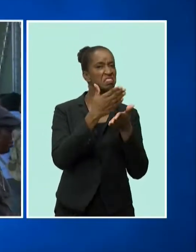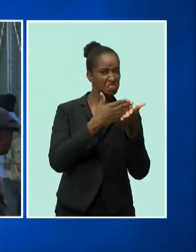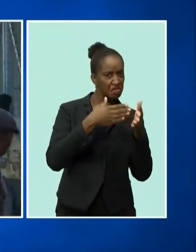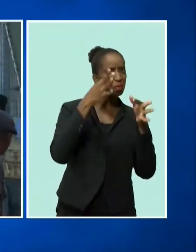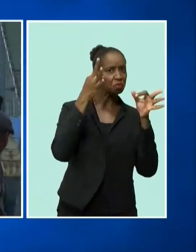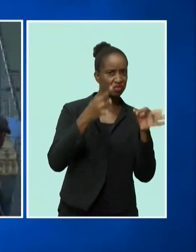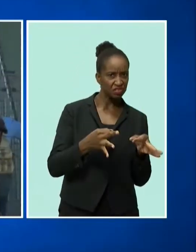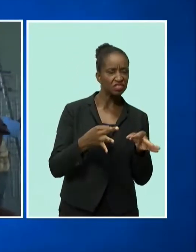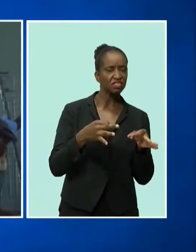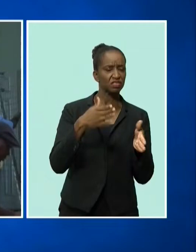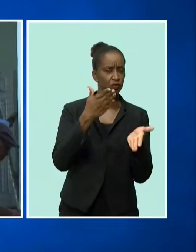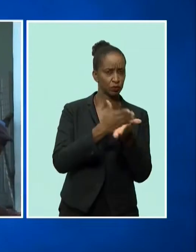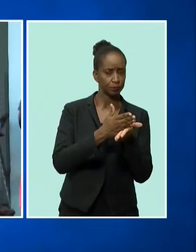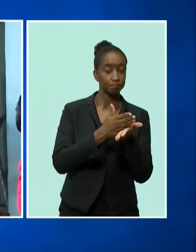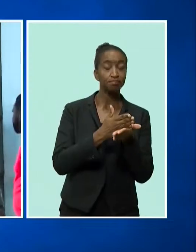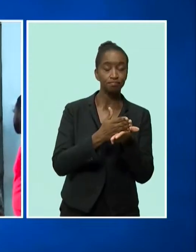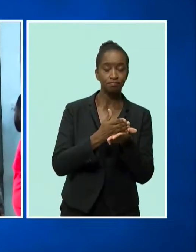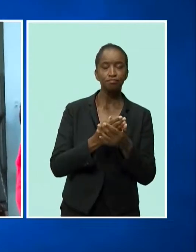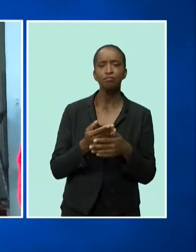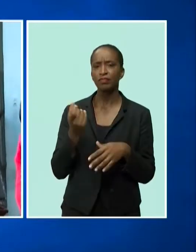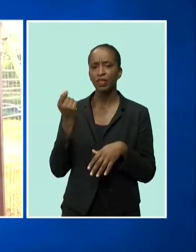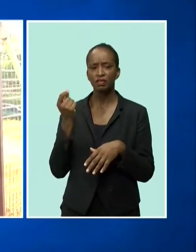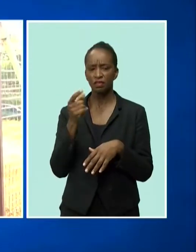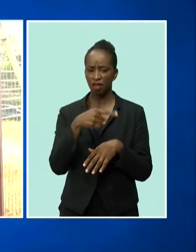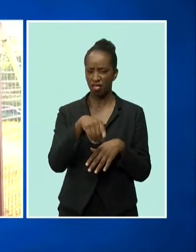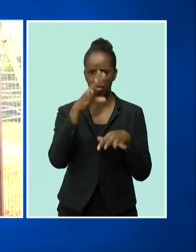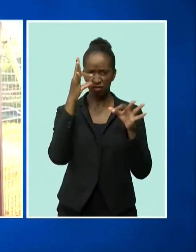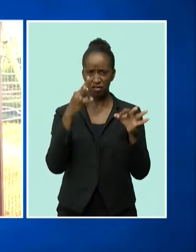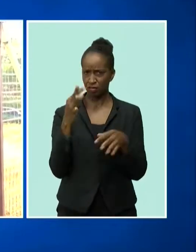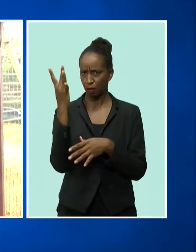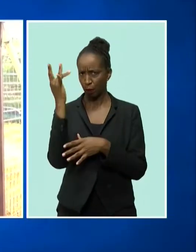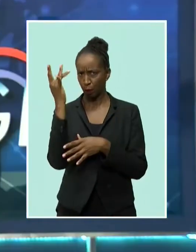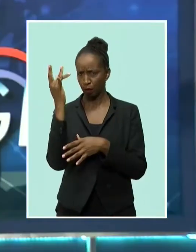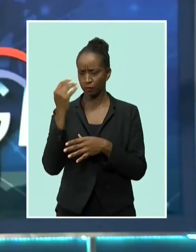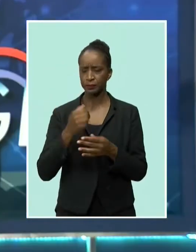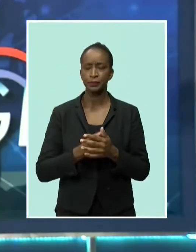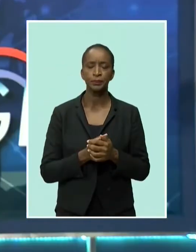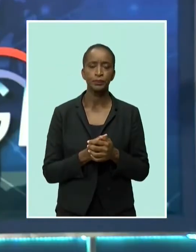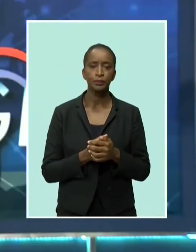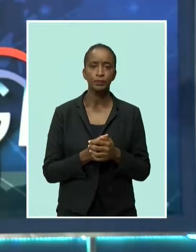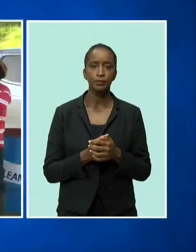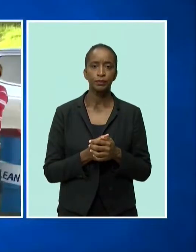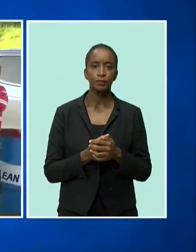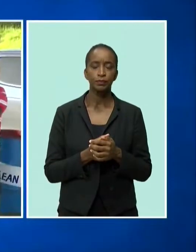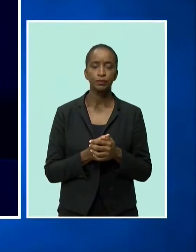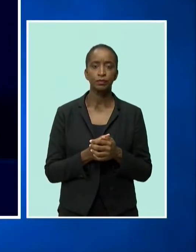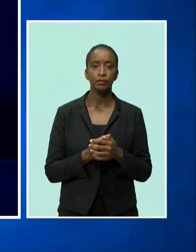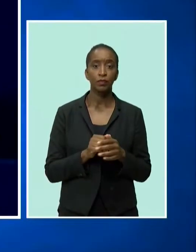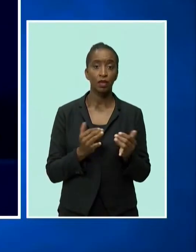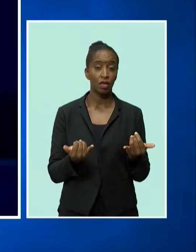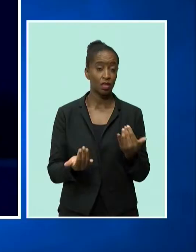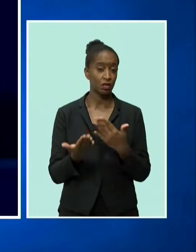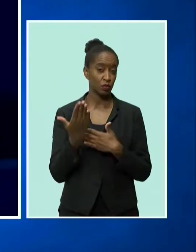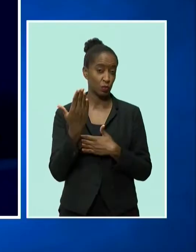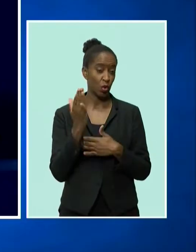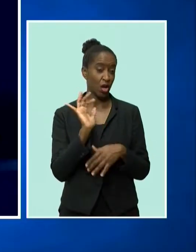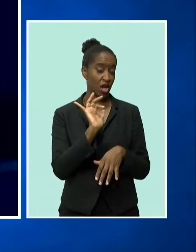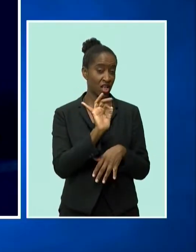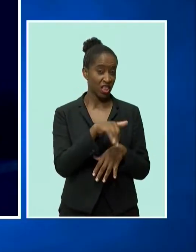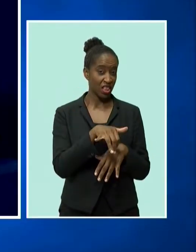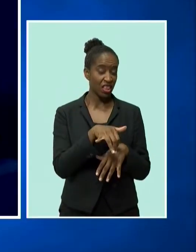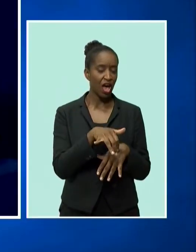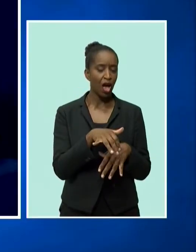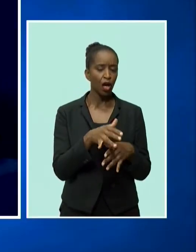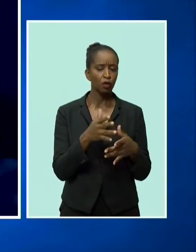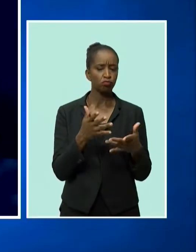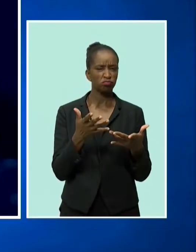Operations Manager Michael Nichols explained what triggered the action. The strike this morning was wildcat in nature, and based